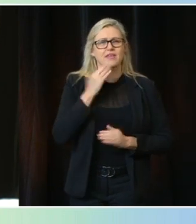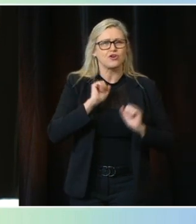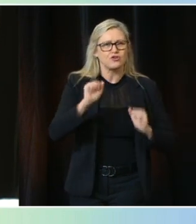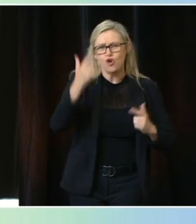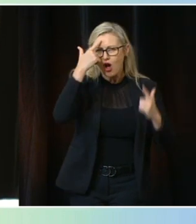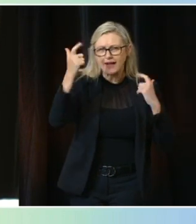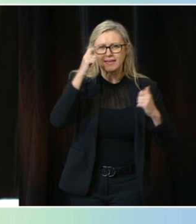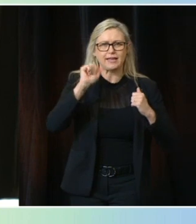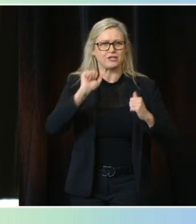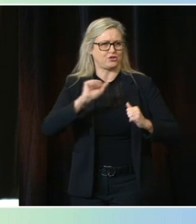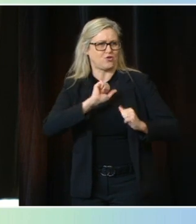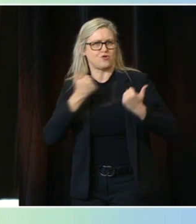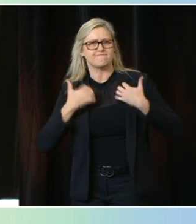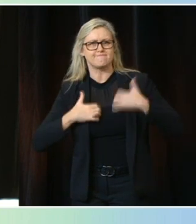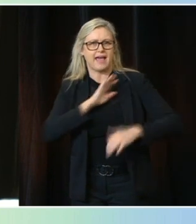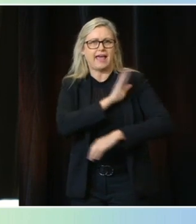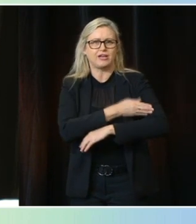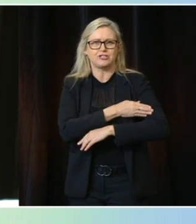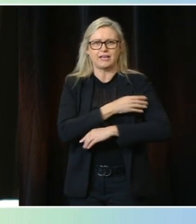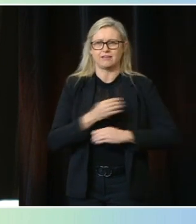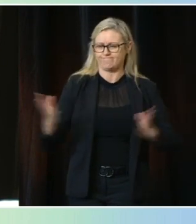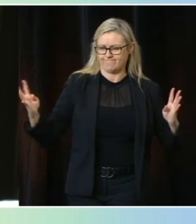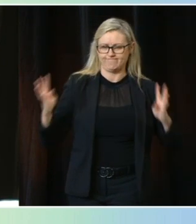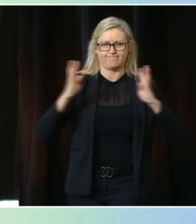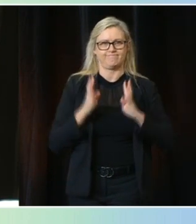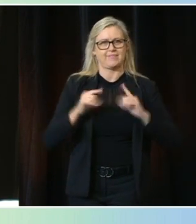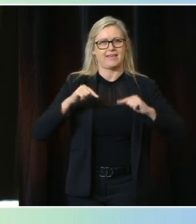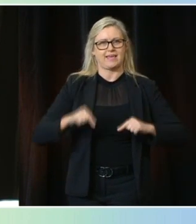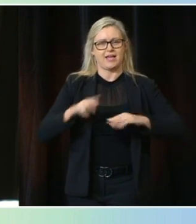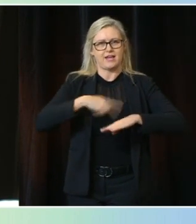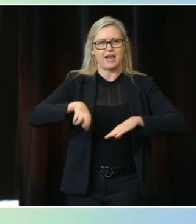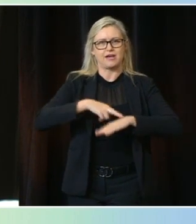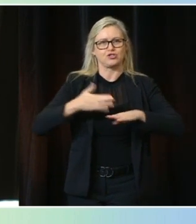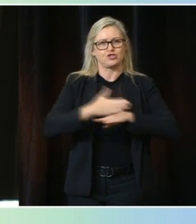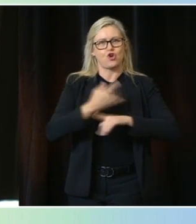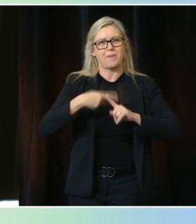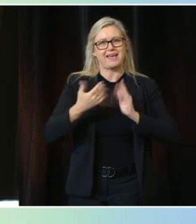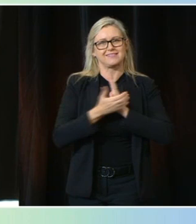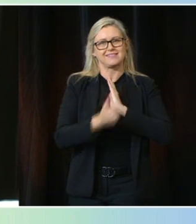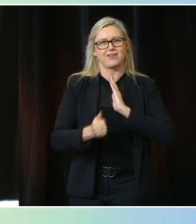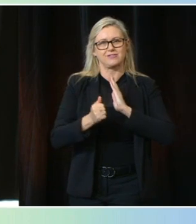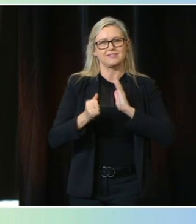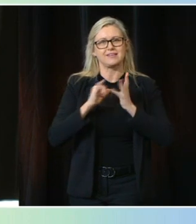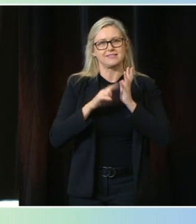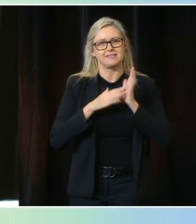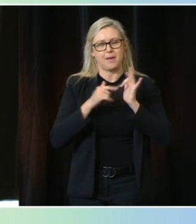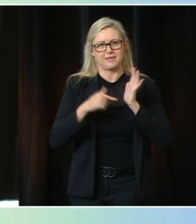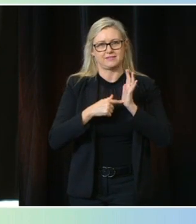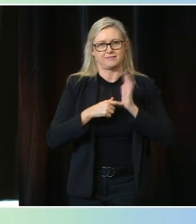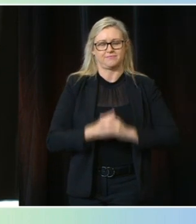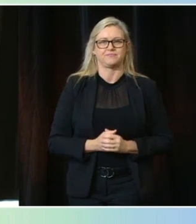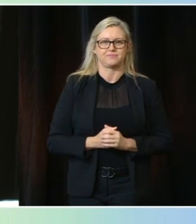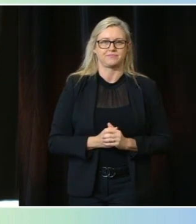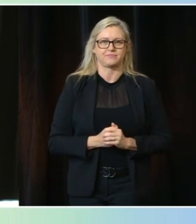and your leadership to the National jobs and skills Summit the two days ahead of us have been shaped by more than 100